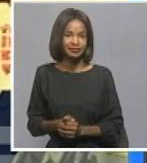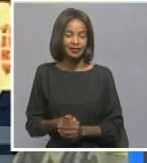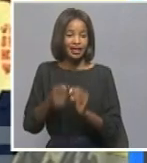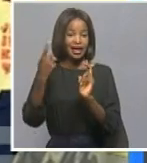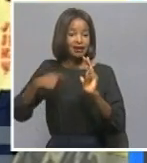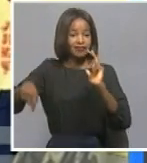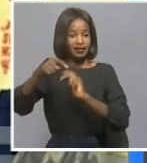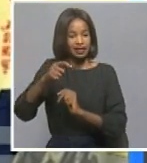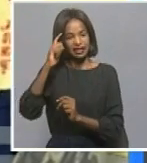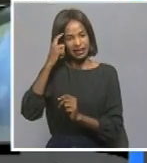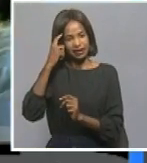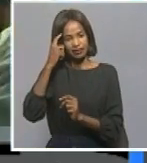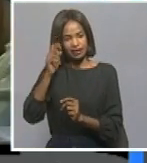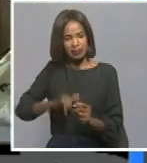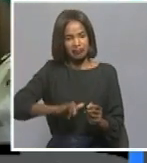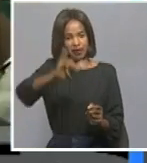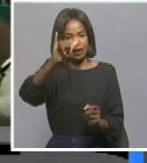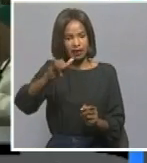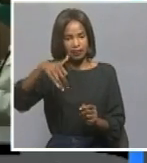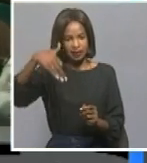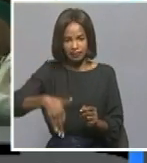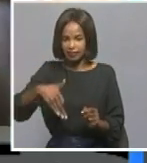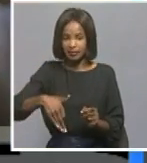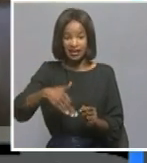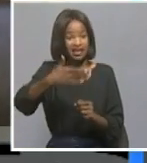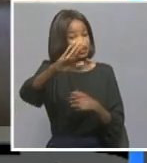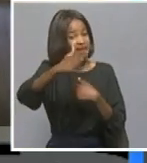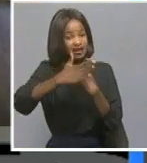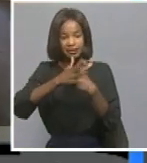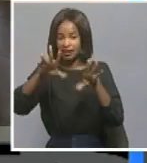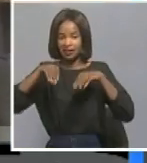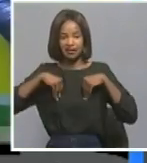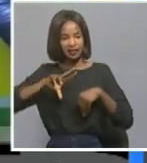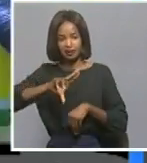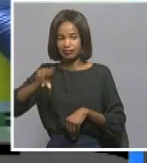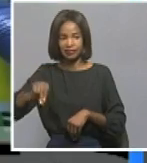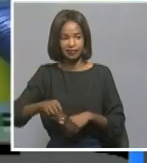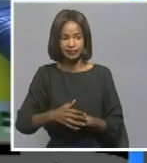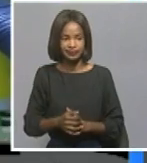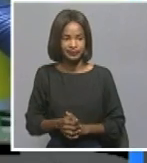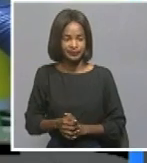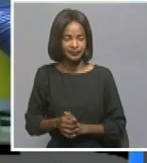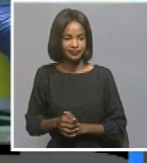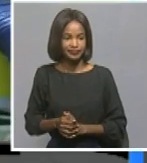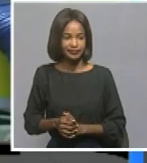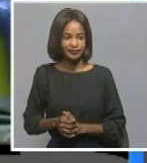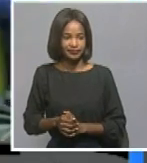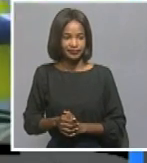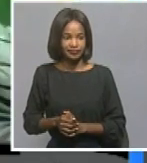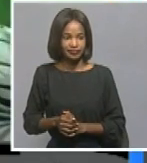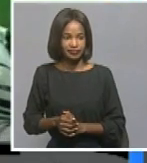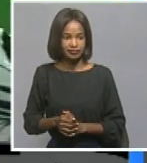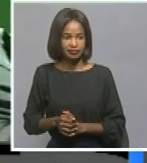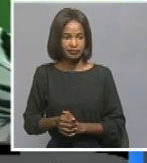Foreigners who wish to leave Namibia warned they will not be allowed back should they be denied entry to the destination countries.